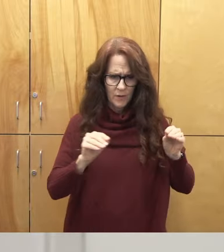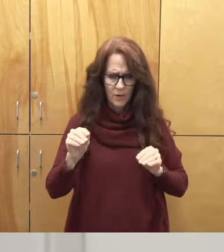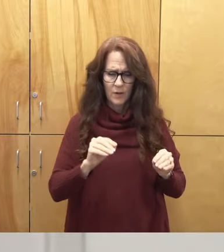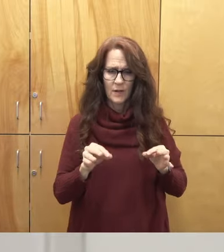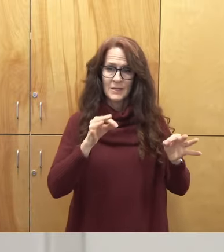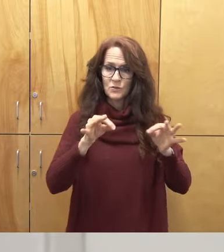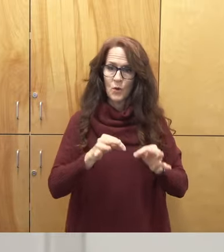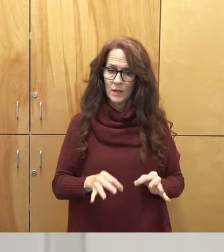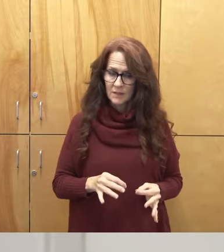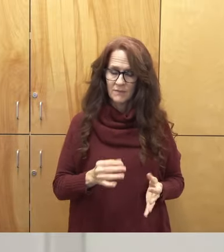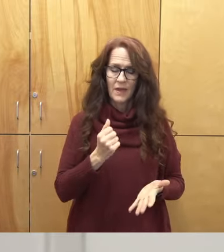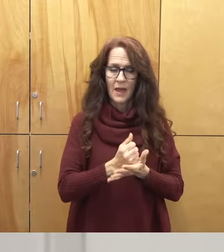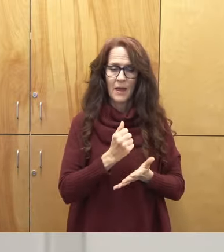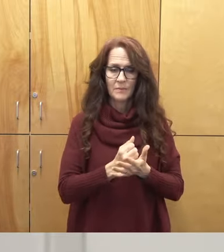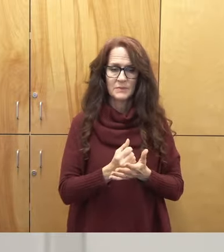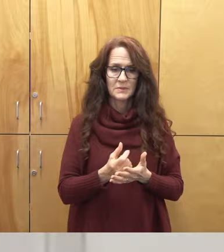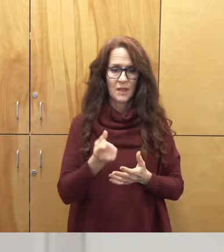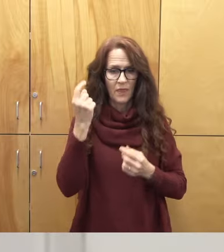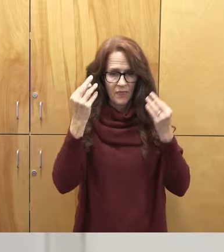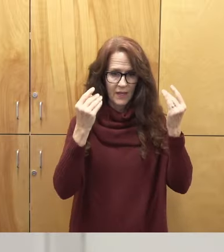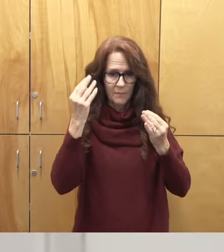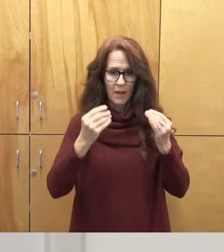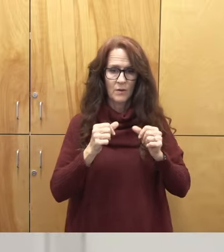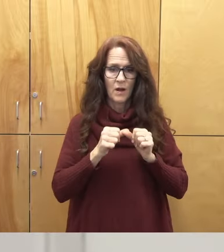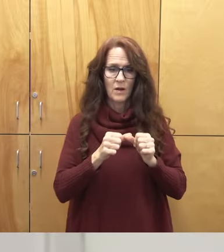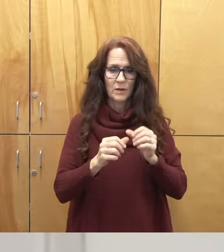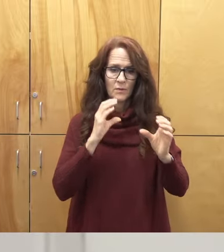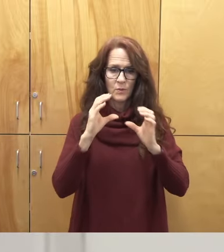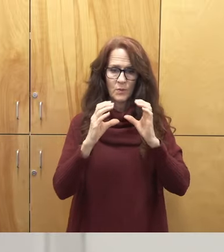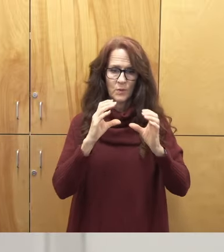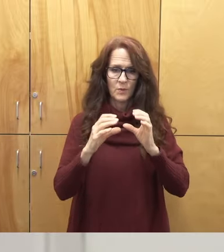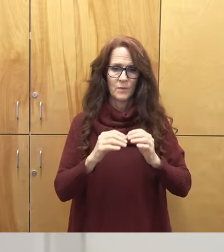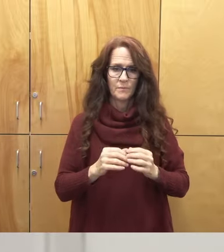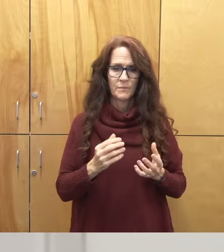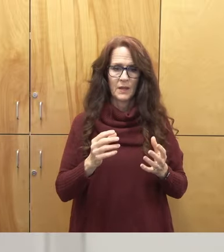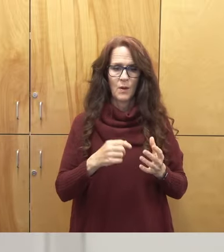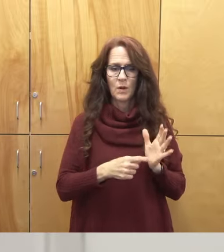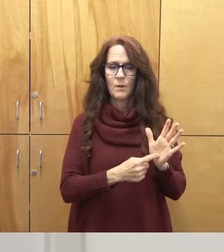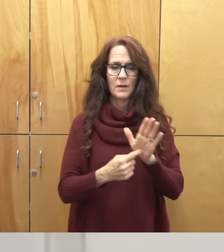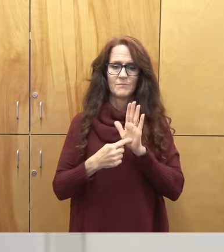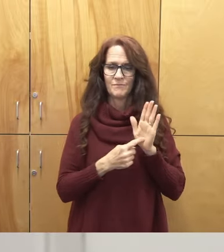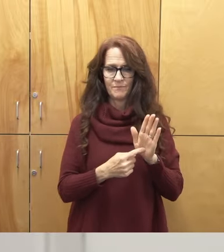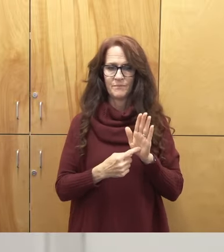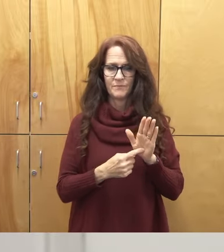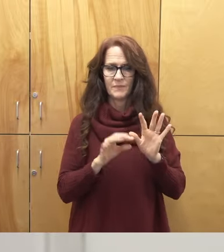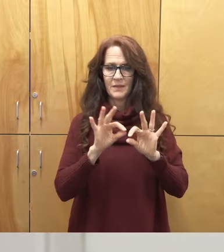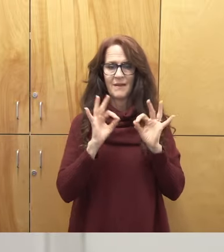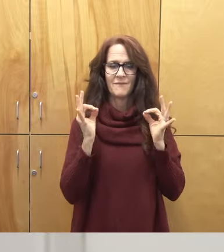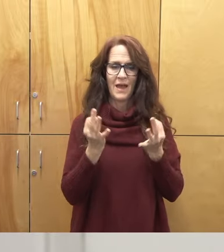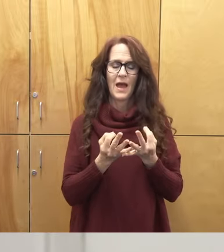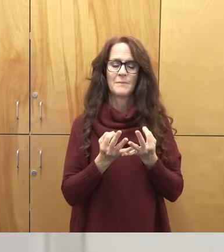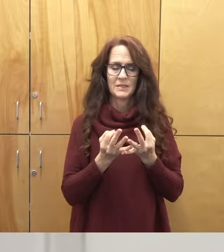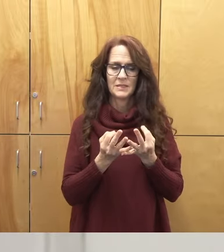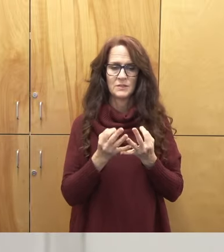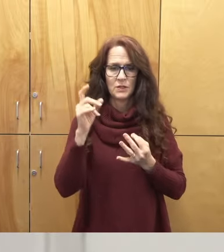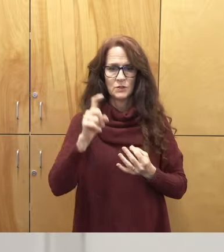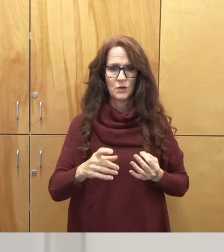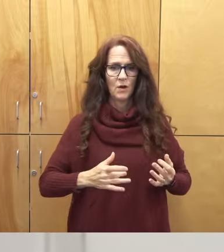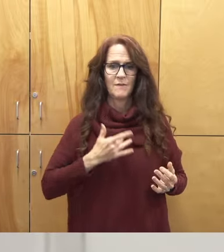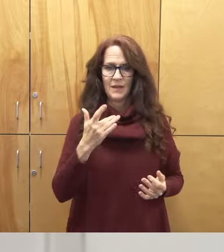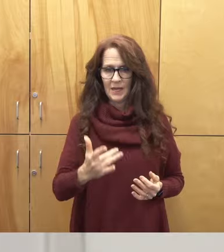instructive and it helps us to just think about ongoing communication, but really want to amplify that families should